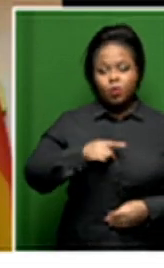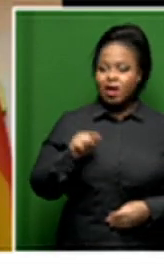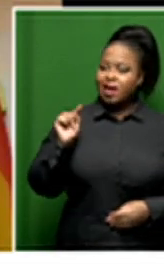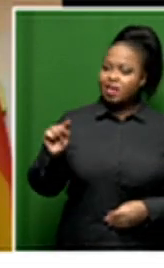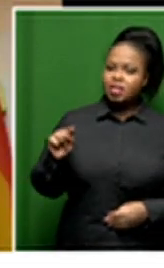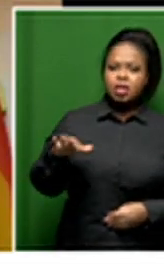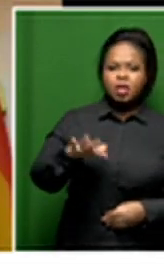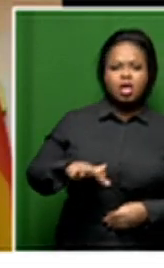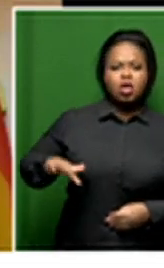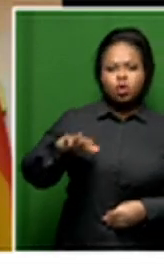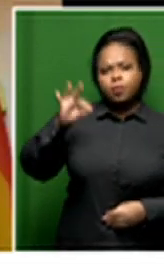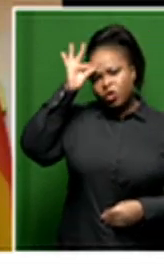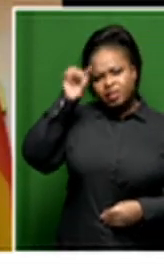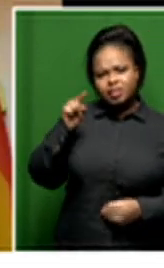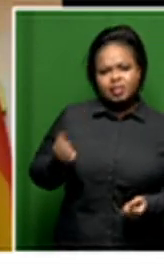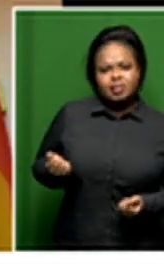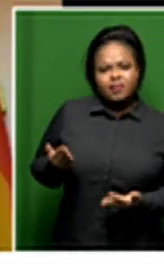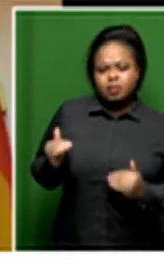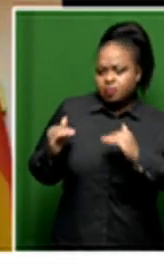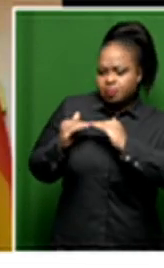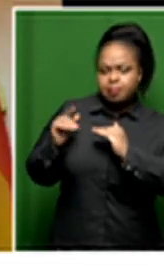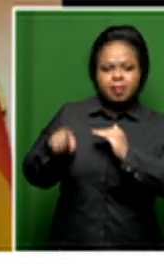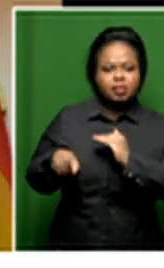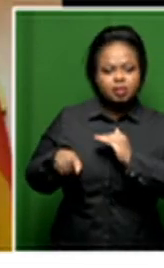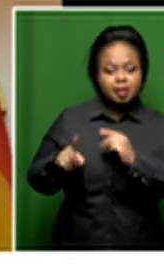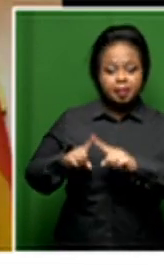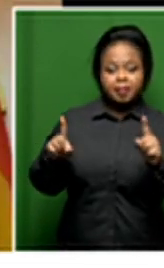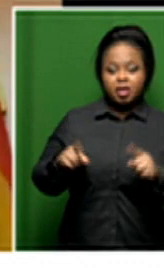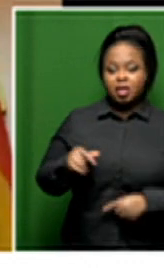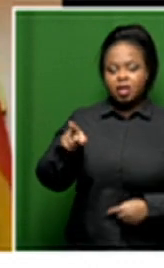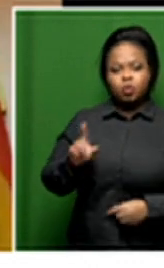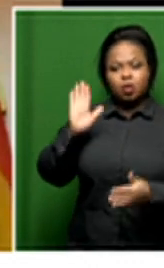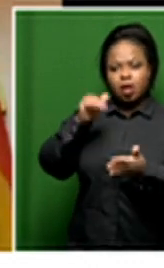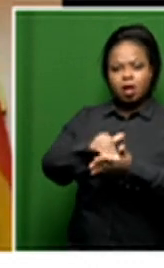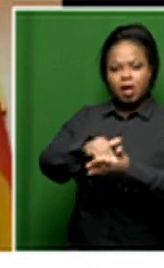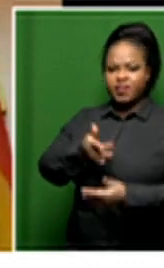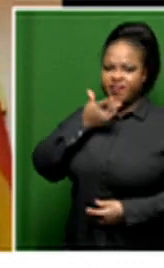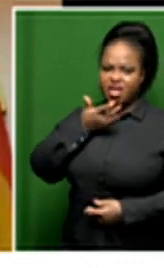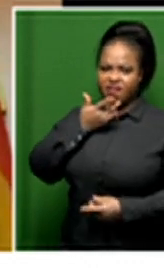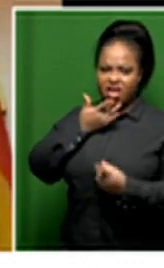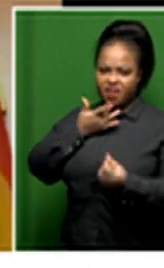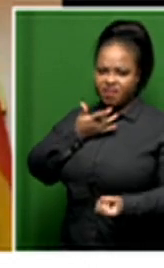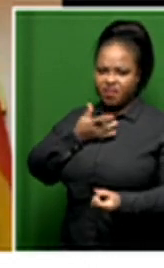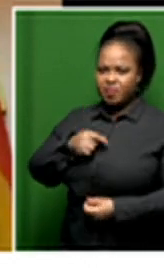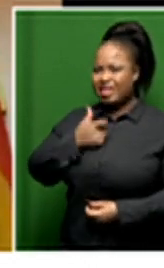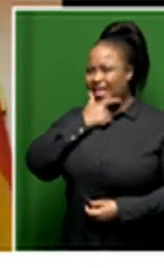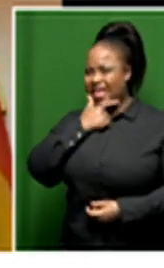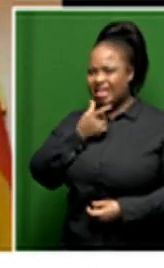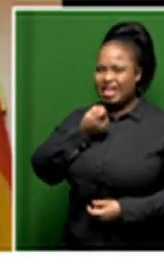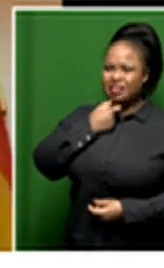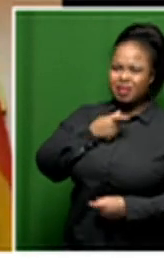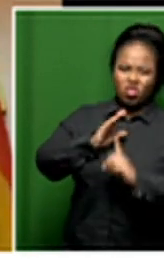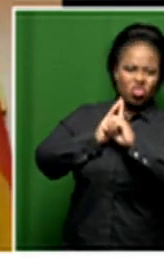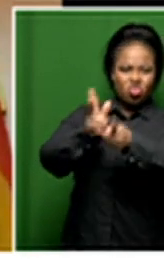service ought to be given equally, but service or people and civilians are experiencing secondary victimization. It